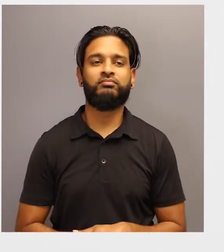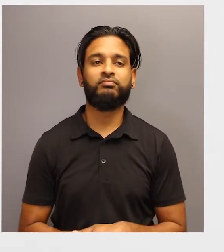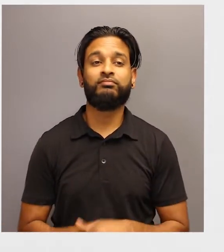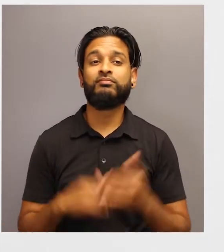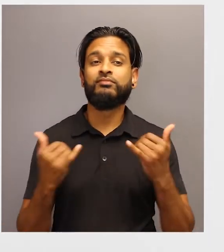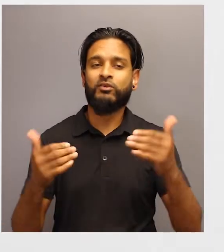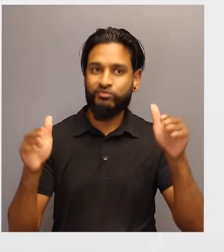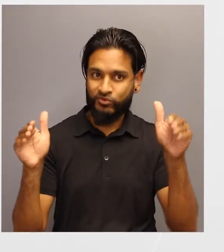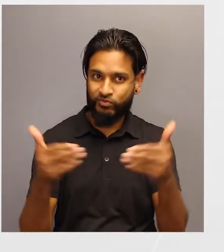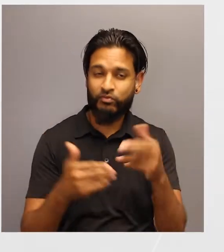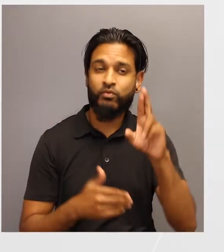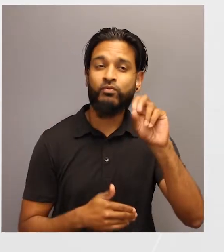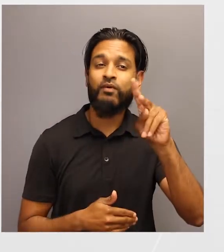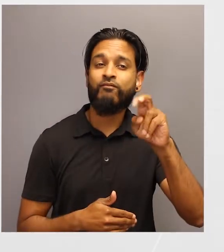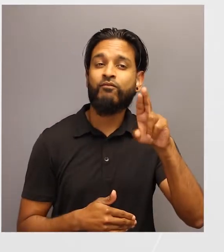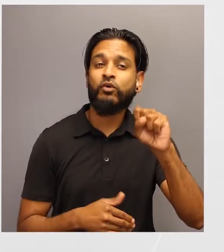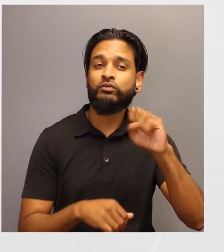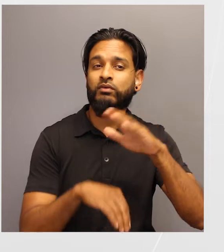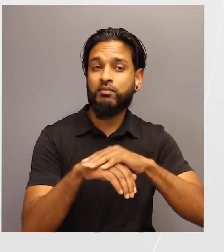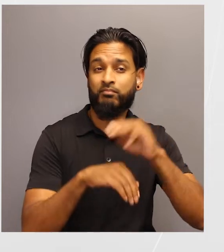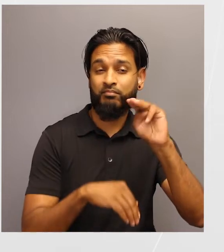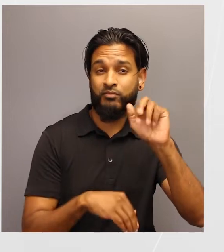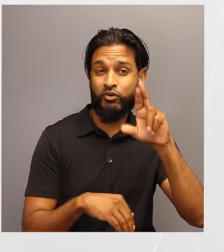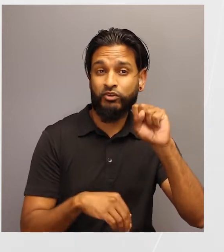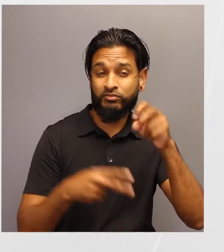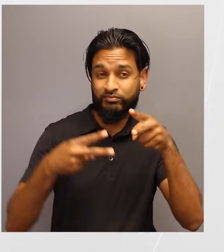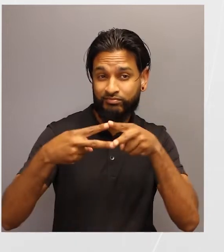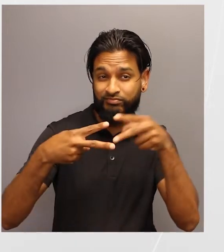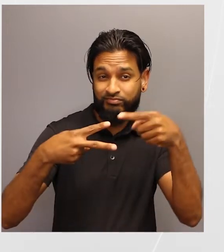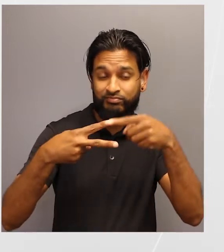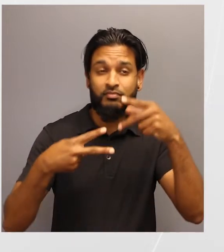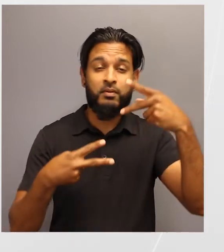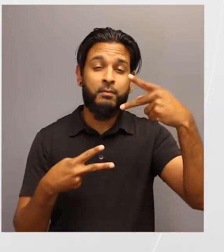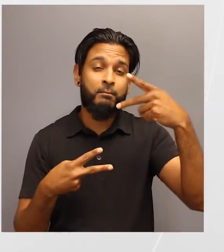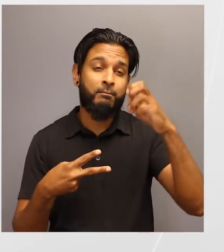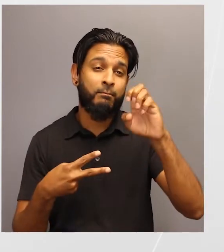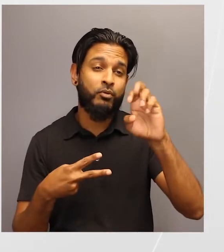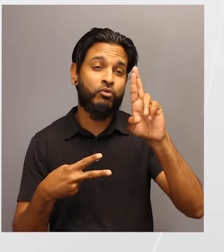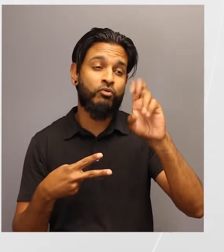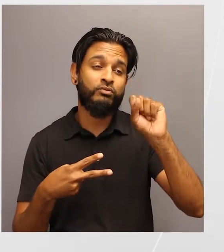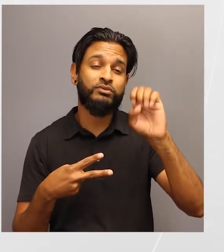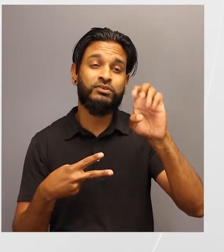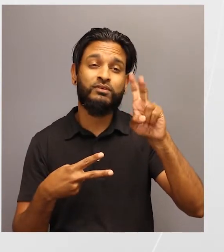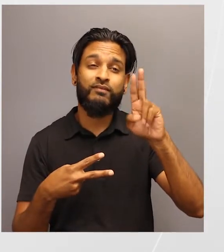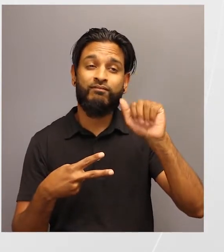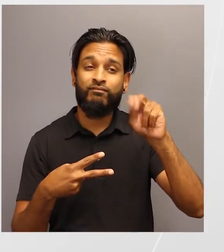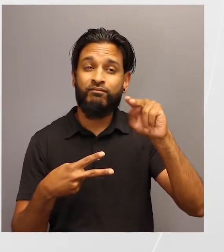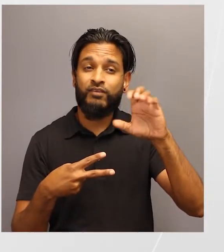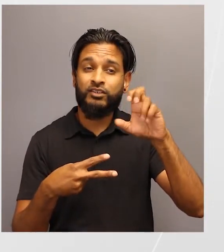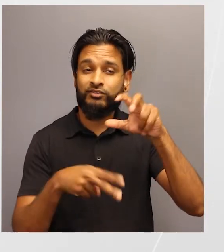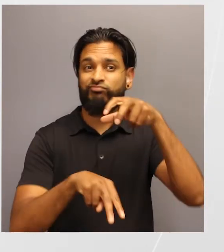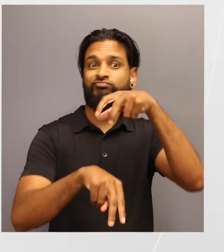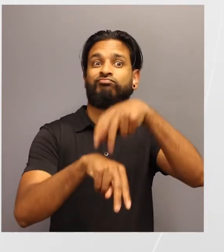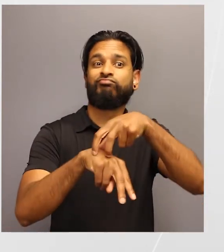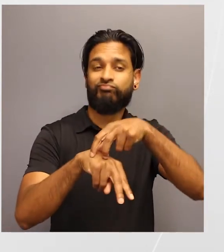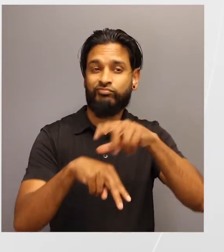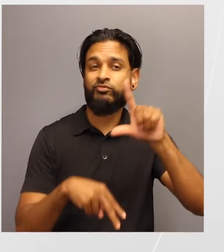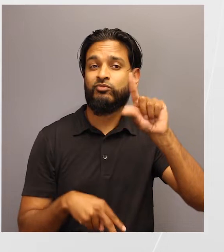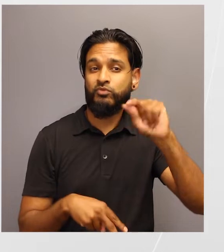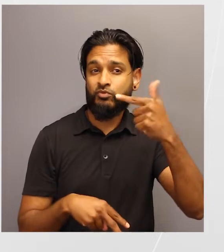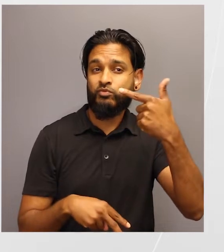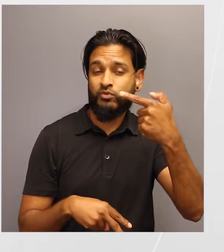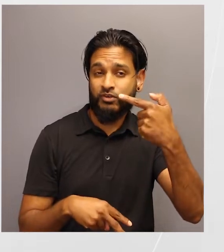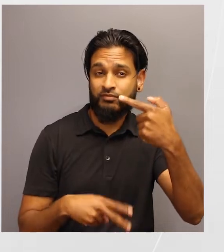NASA's rovers on Mars and ask students which rovers they know, like the Perseverance rover that landed in 2021